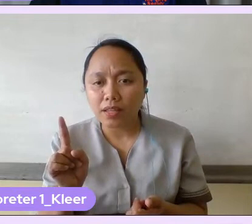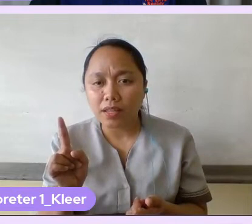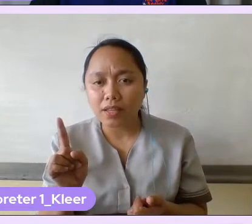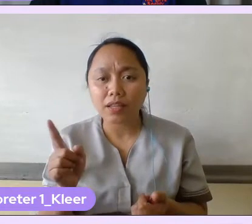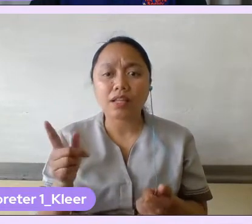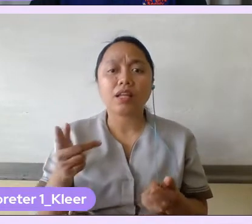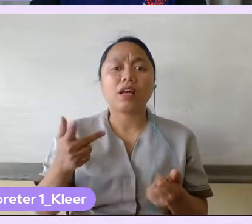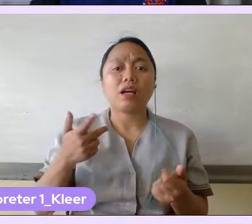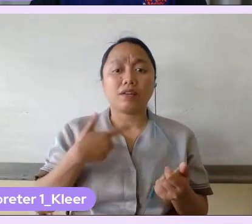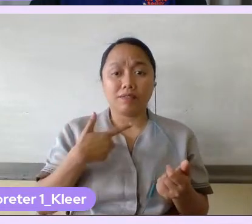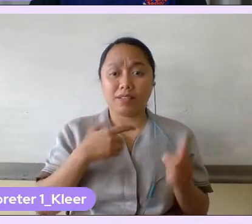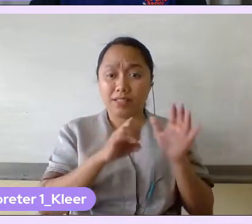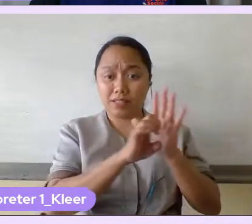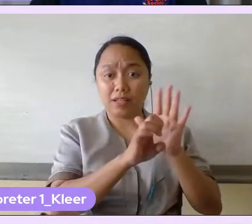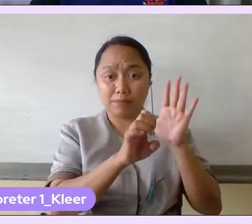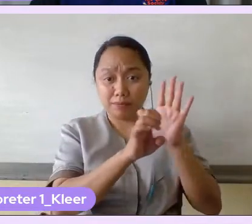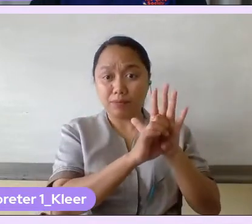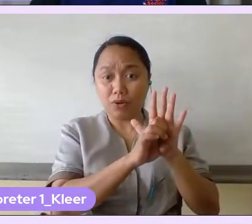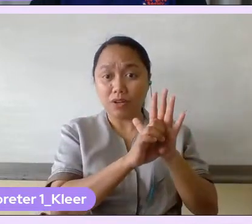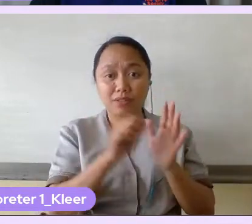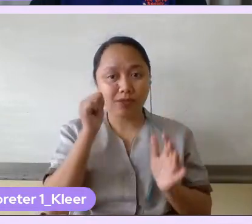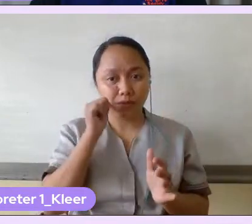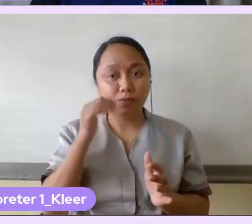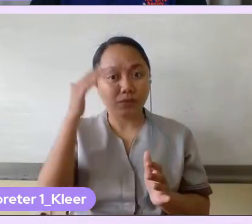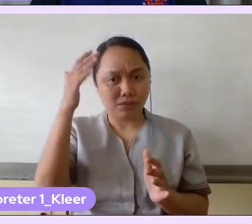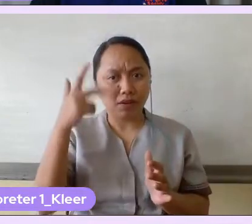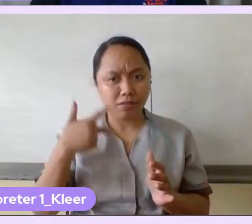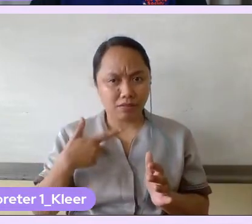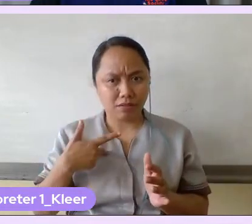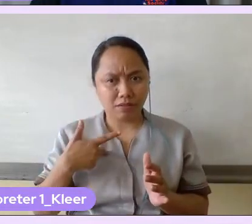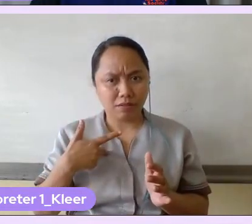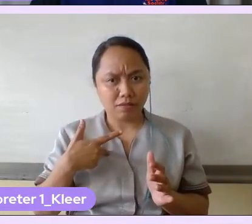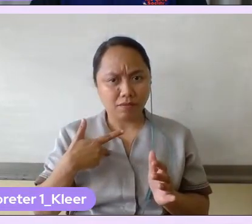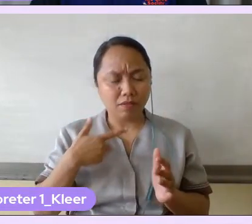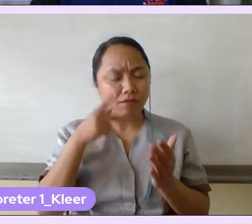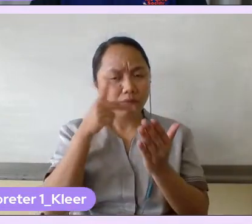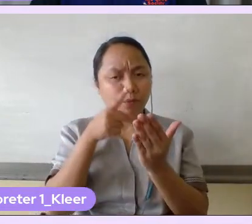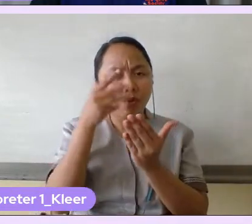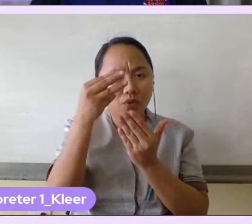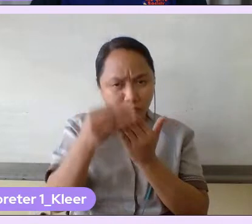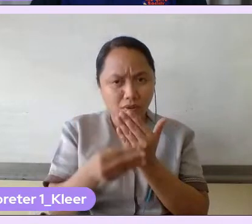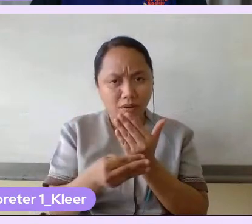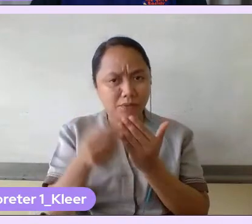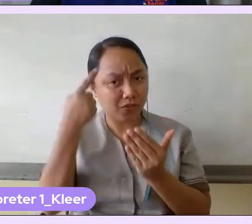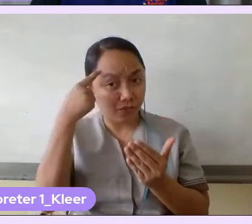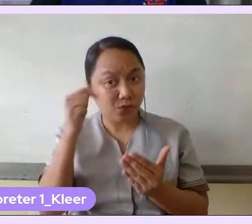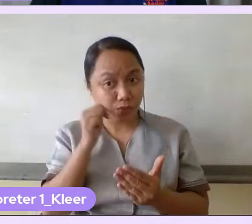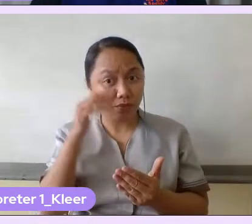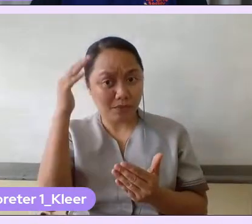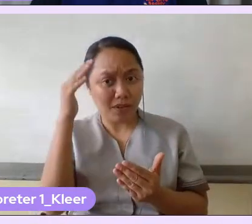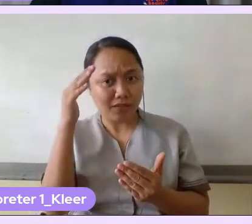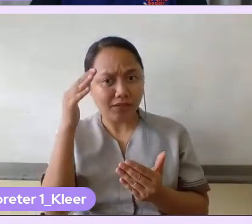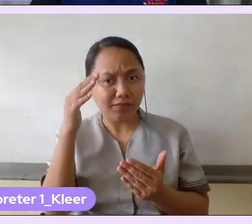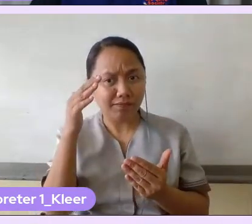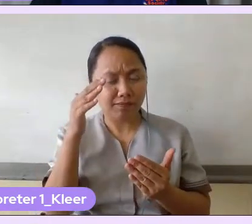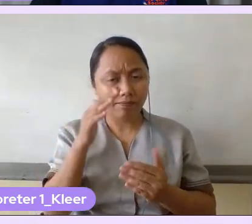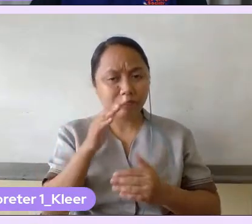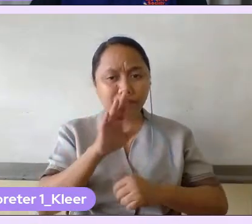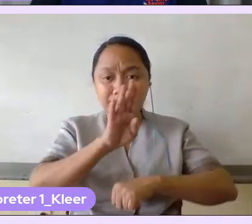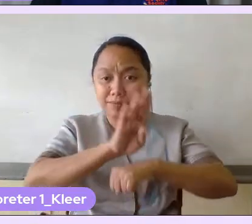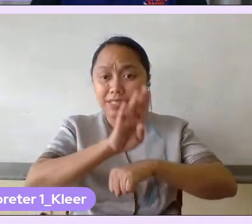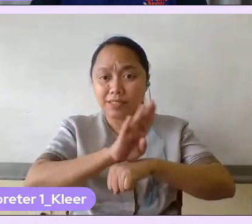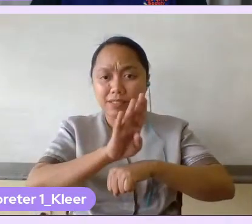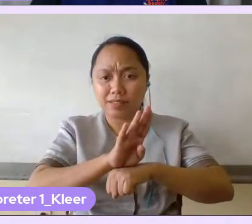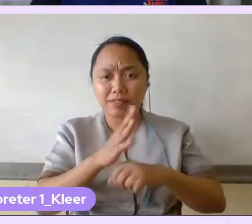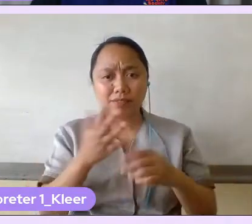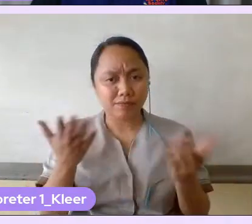like for example for us, 'di ba, yung mga mentoring opportunities, yung mga programs for our women leaders or things that we try to do throughout the year.